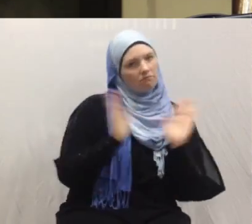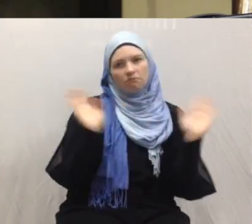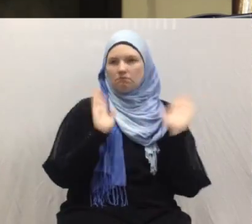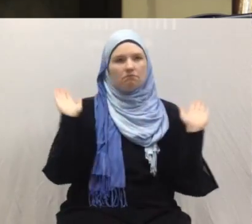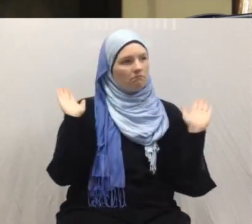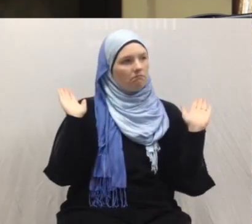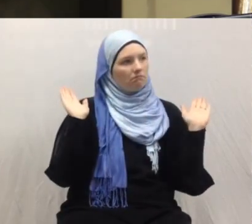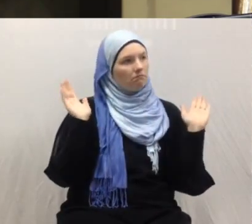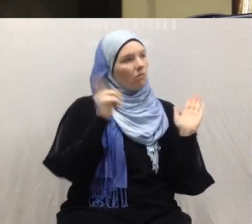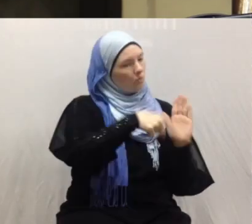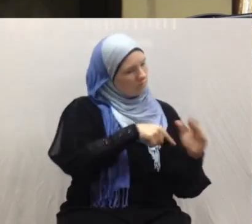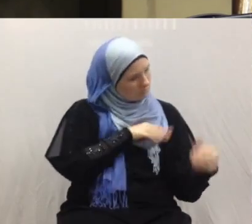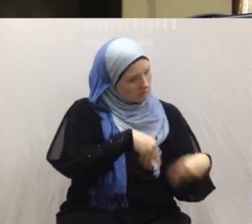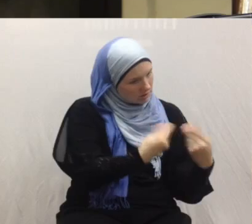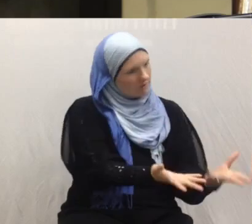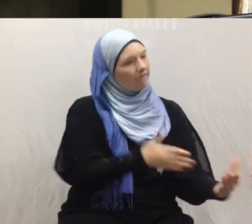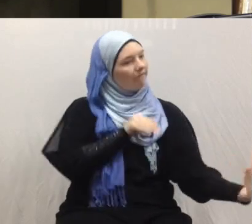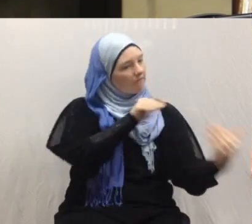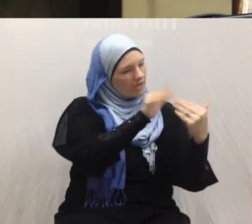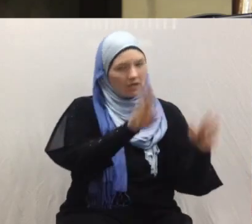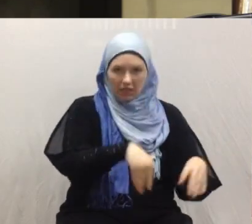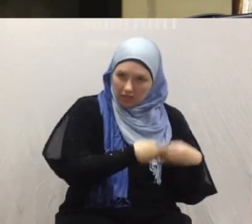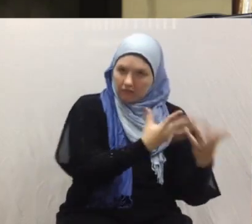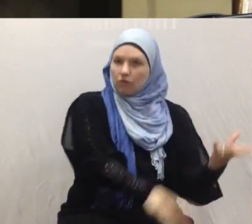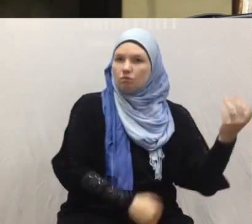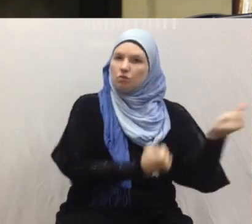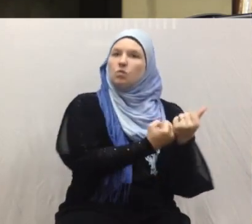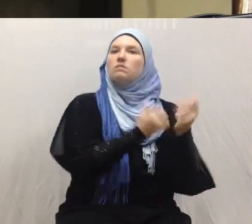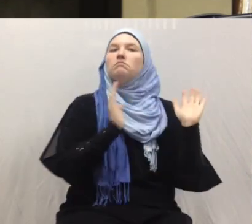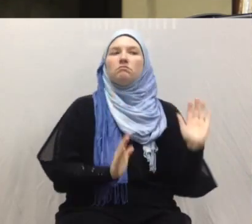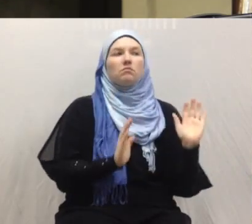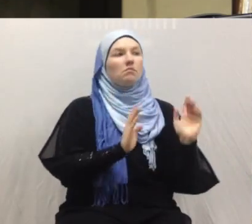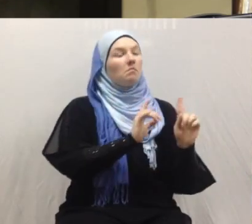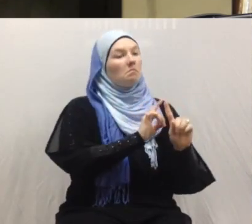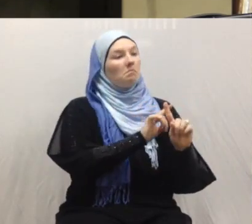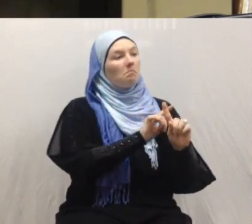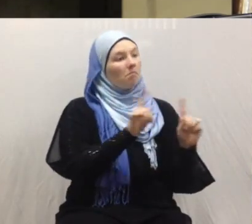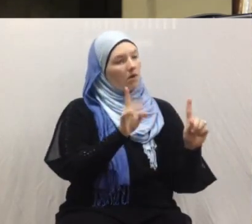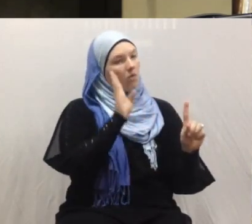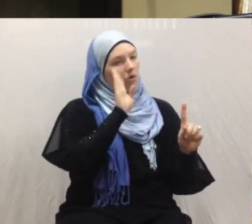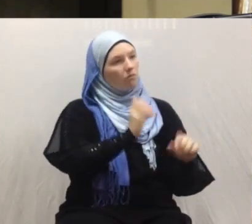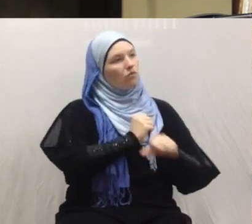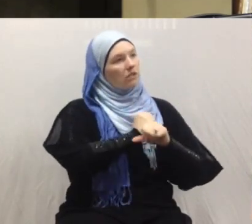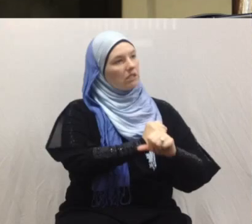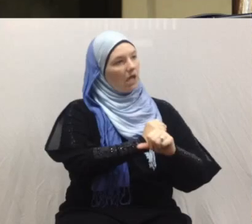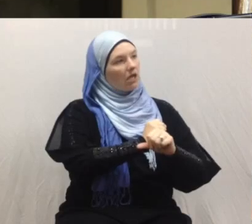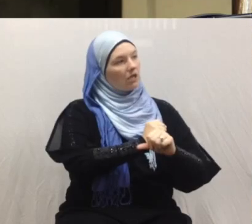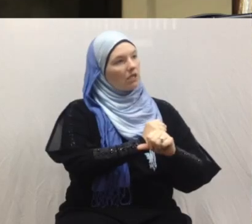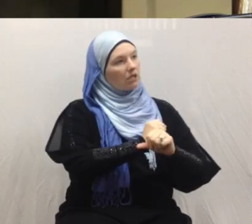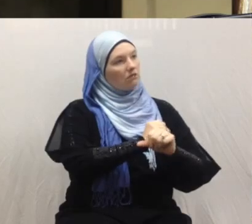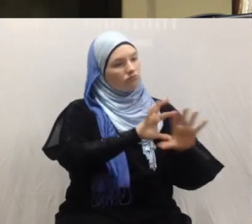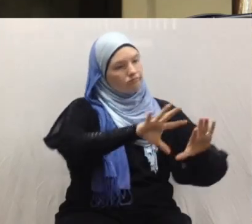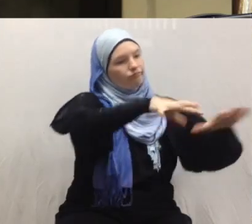not only that the believer will protect his fellow believer, but he will also protect his fellow member of the